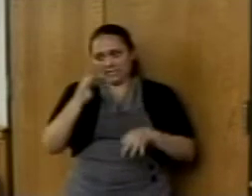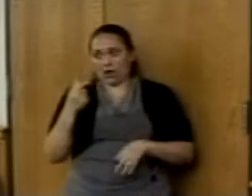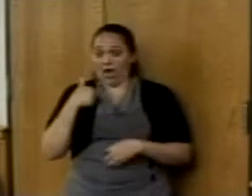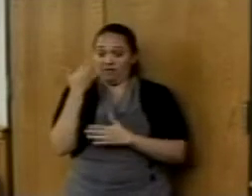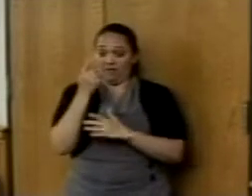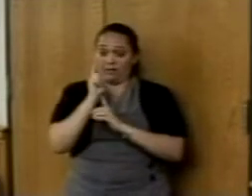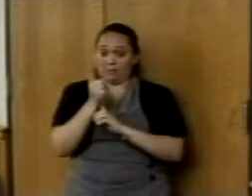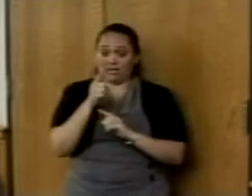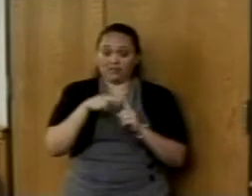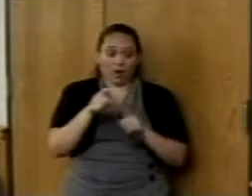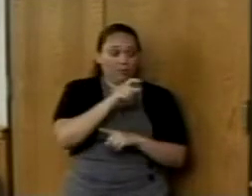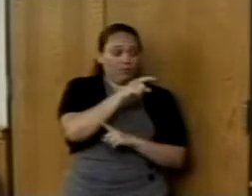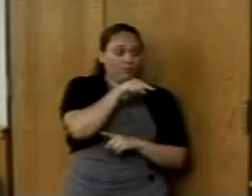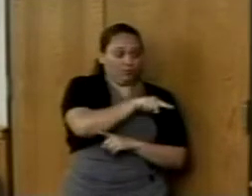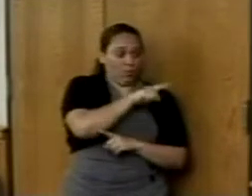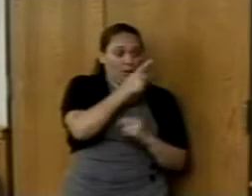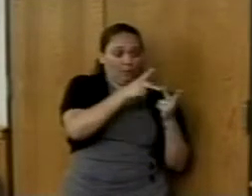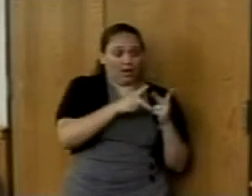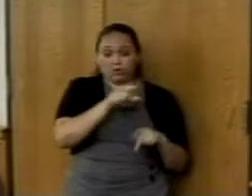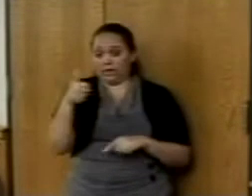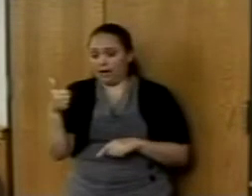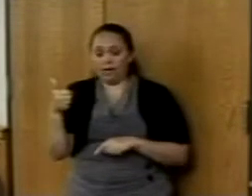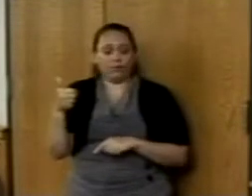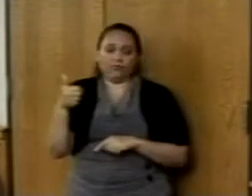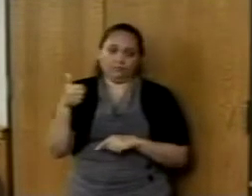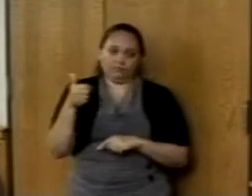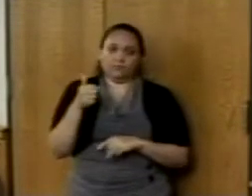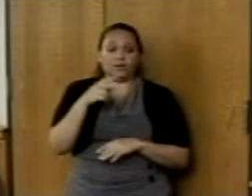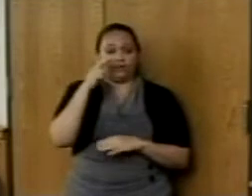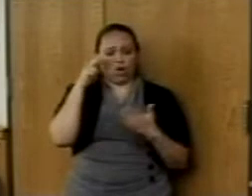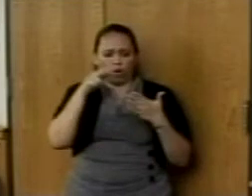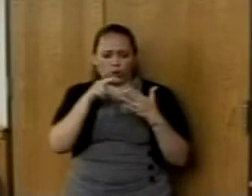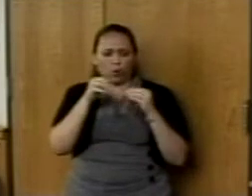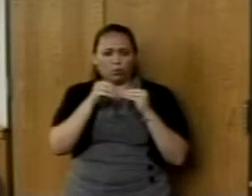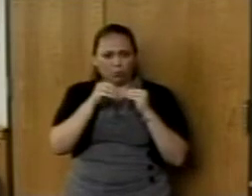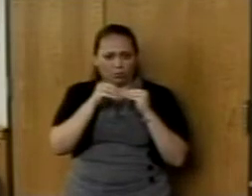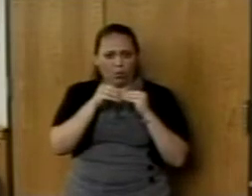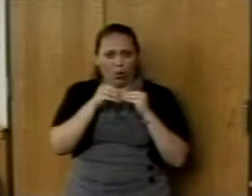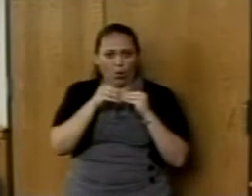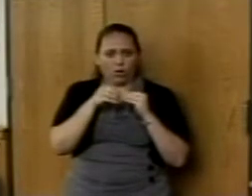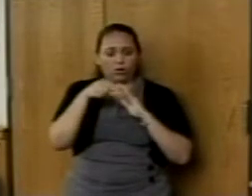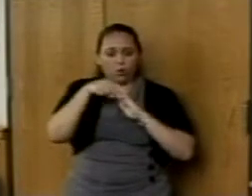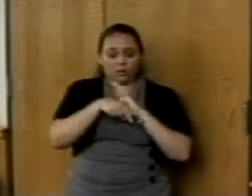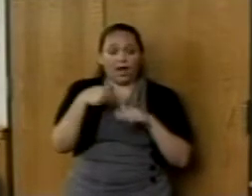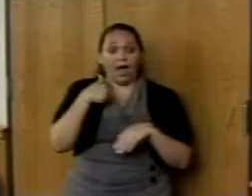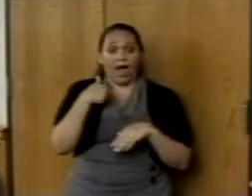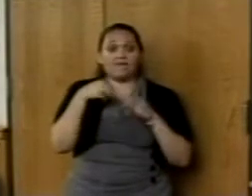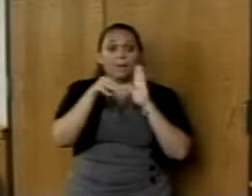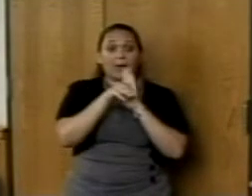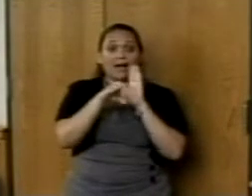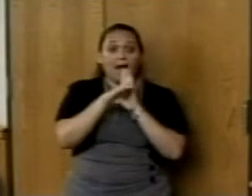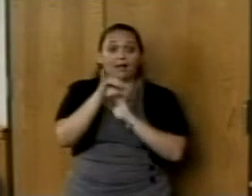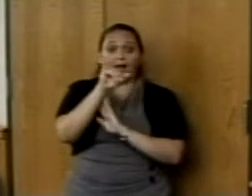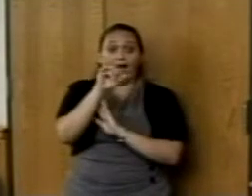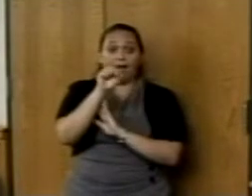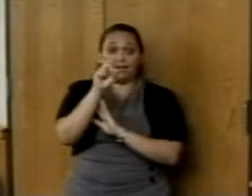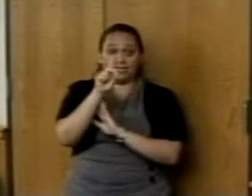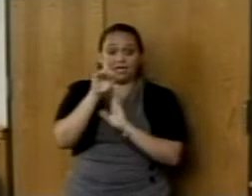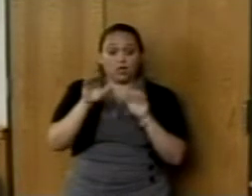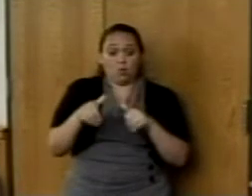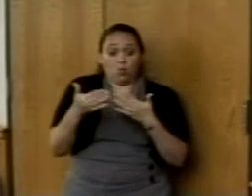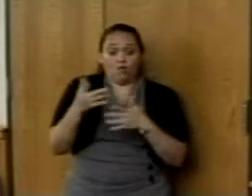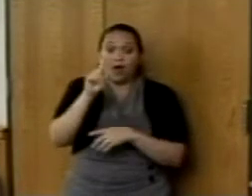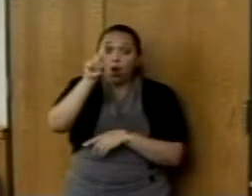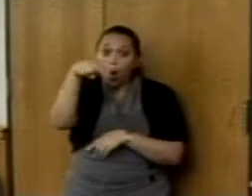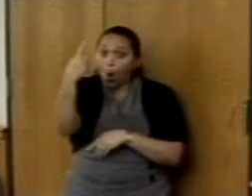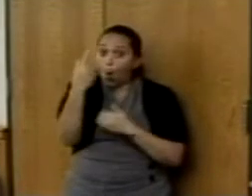to get from one place to another. If you look closely, you have McAllen ISD, who's provided